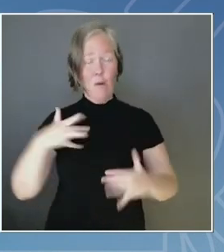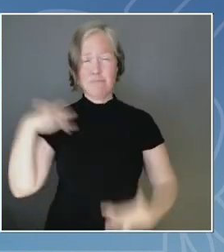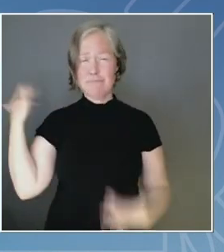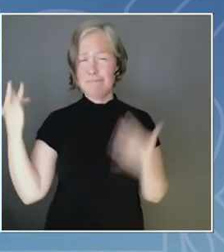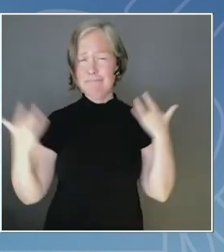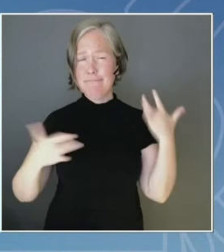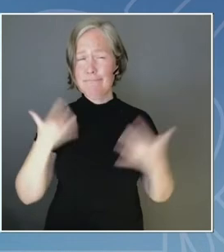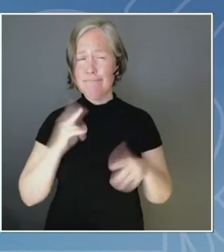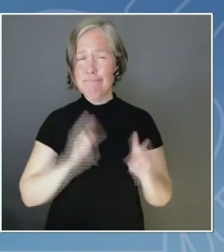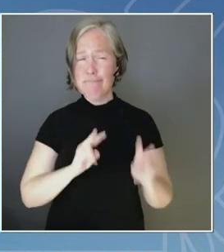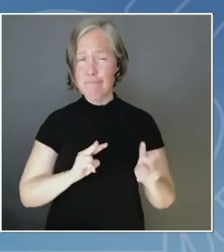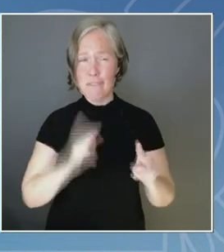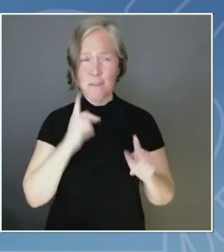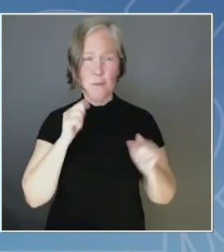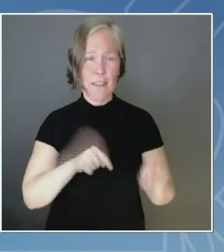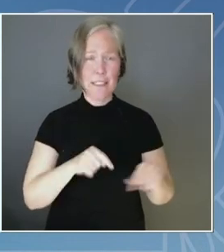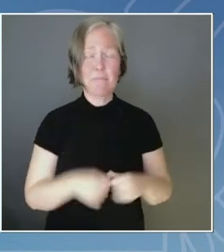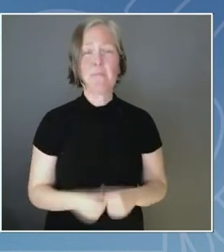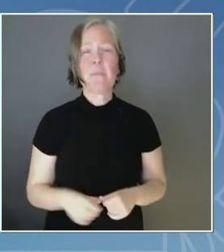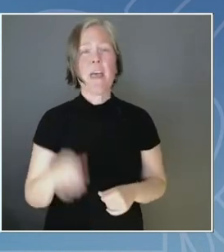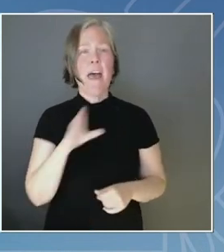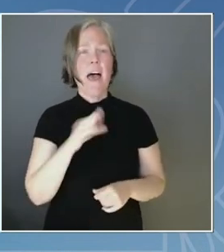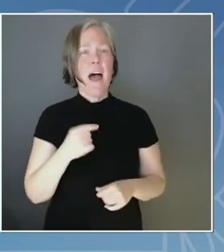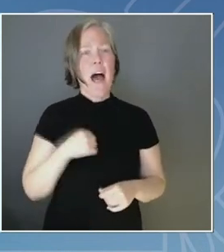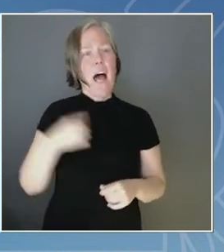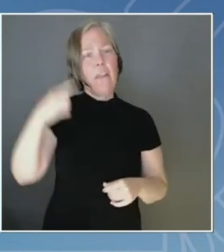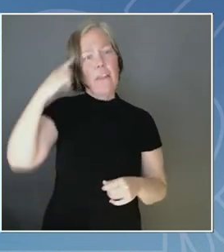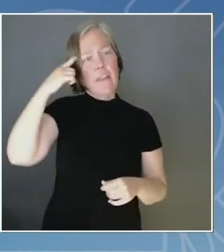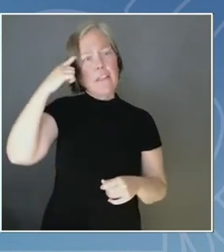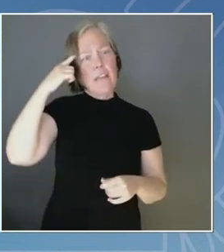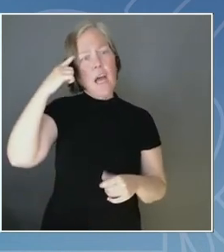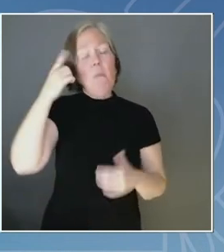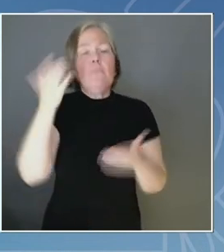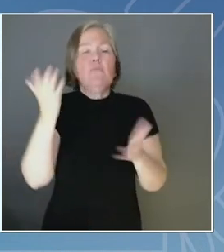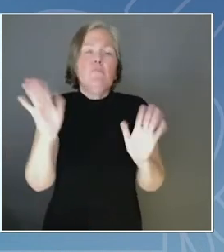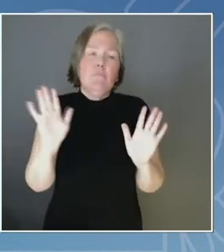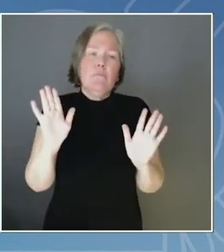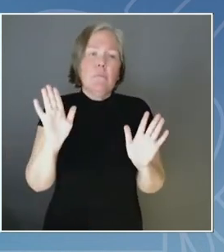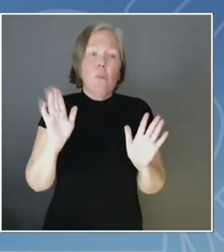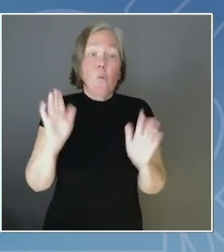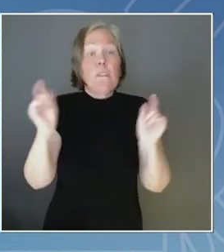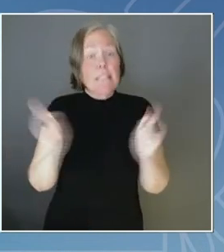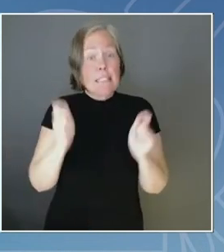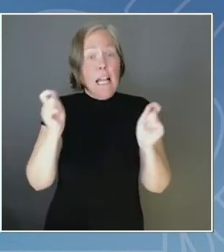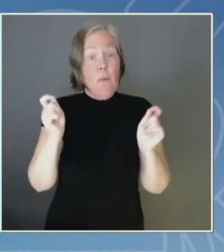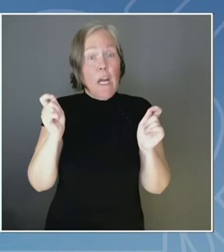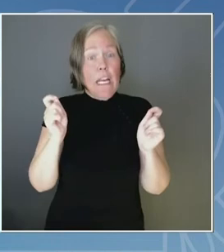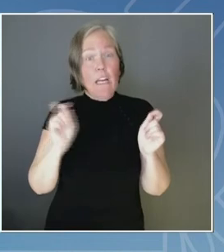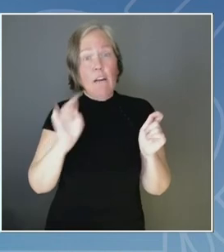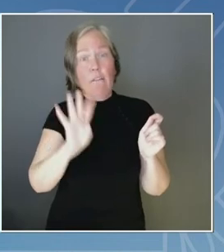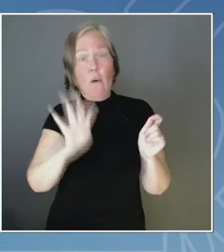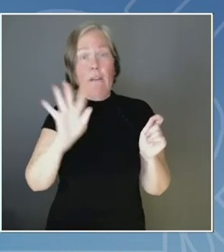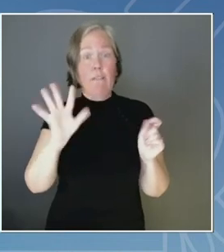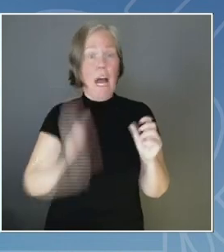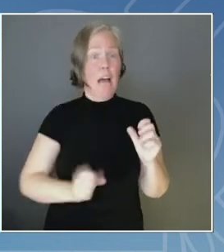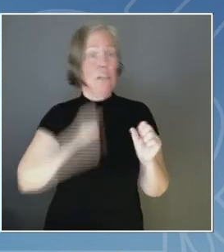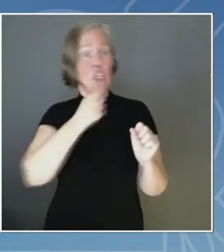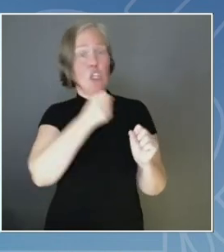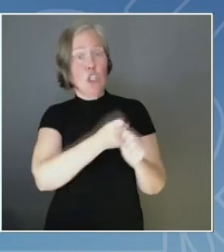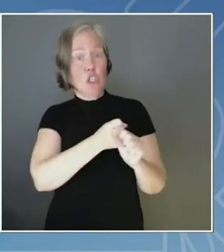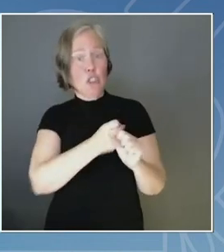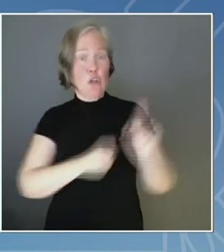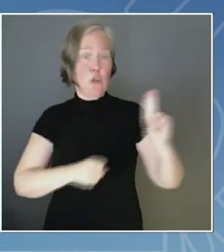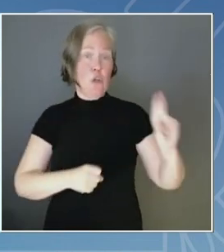this. And I think that we're celebrating 45 years of U.S.-ASEAN